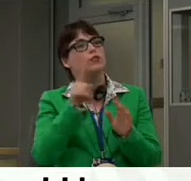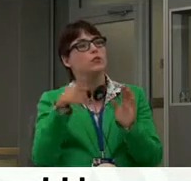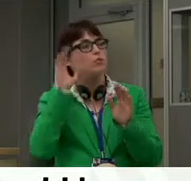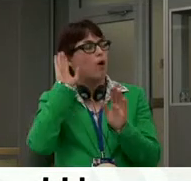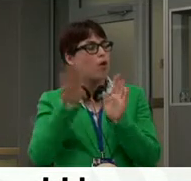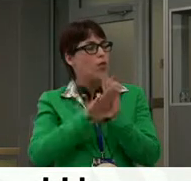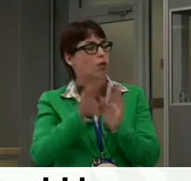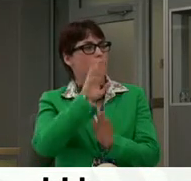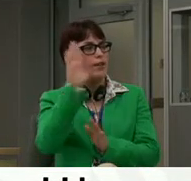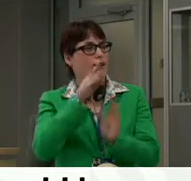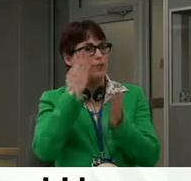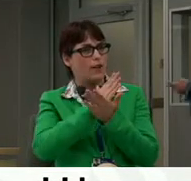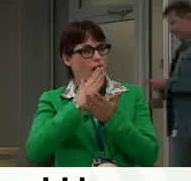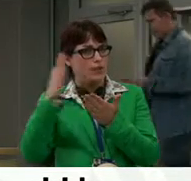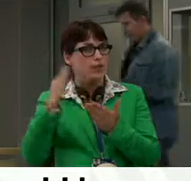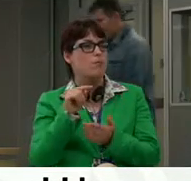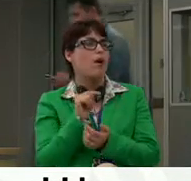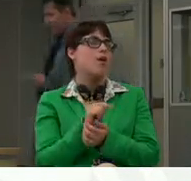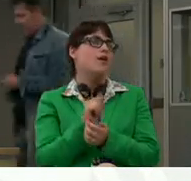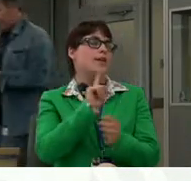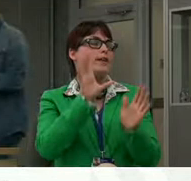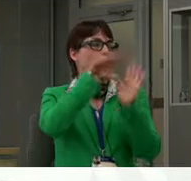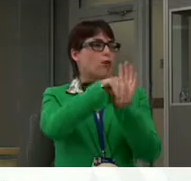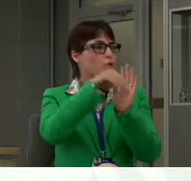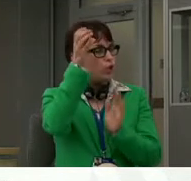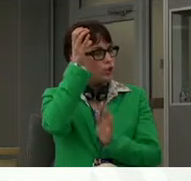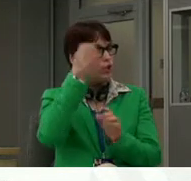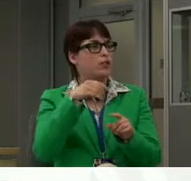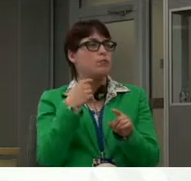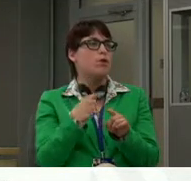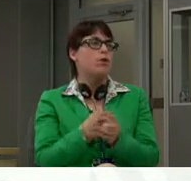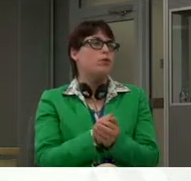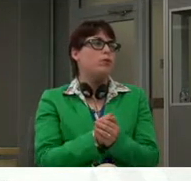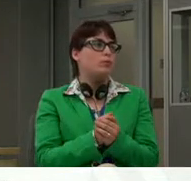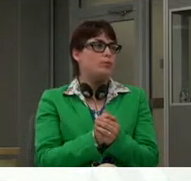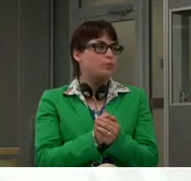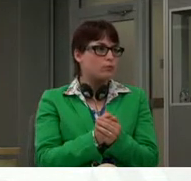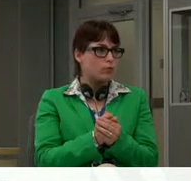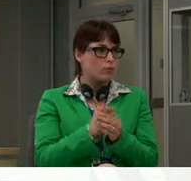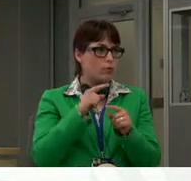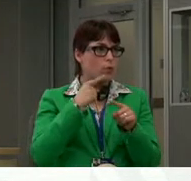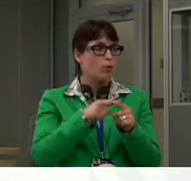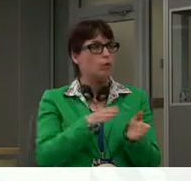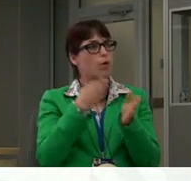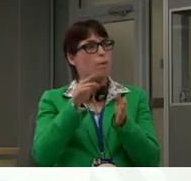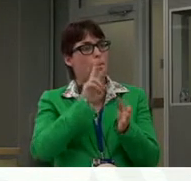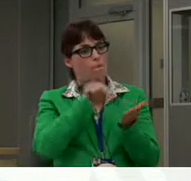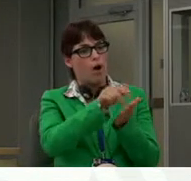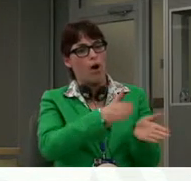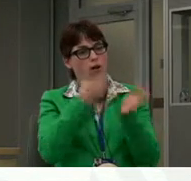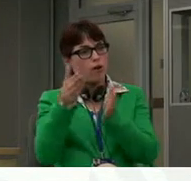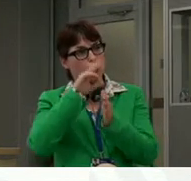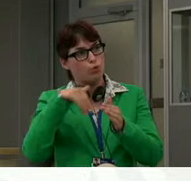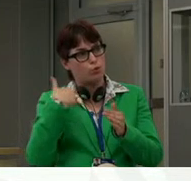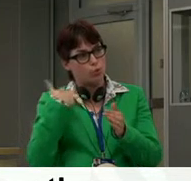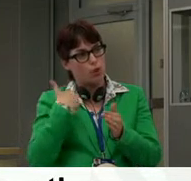and the declaration that set forth inclusive education that